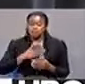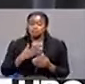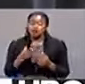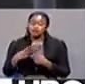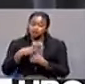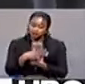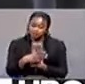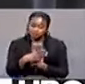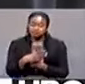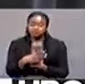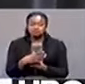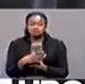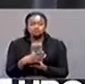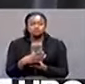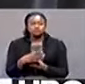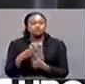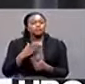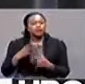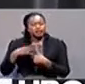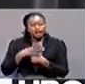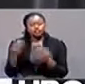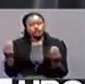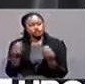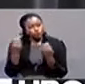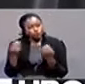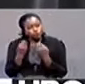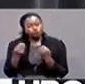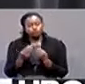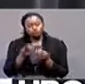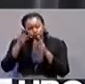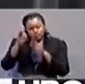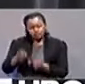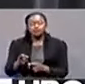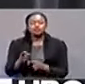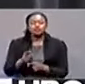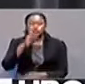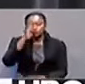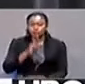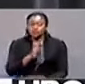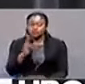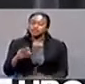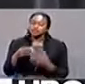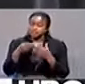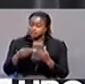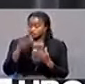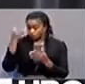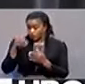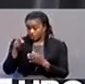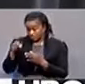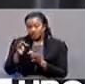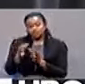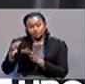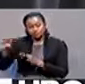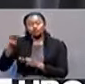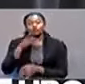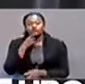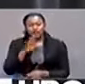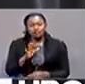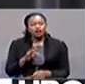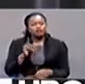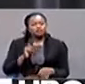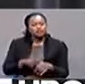to be, we were taught to respect religious leaders, our fathers, our spiritual fathers. And when they